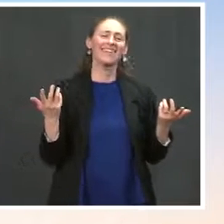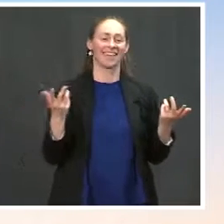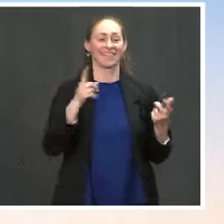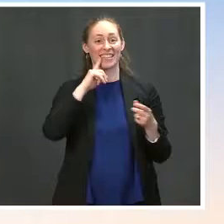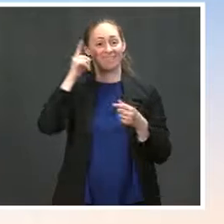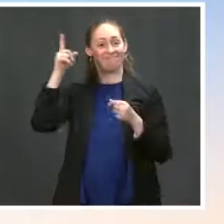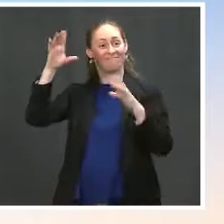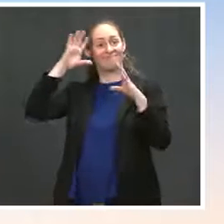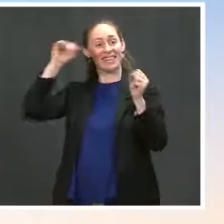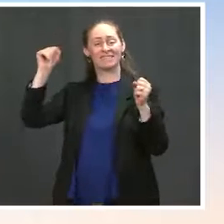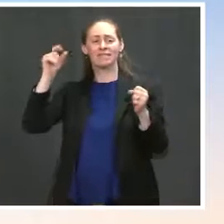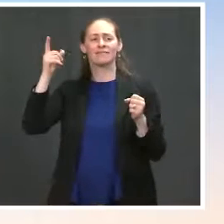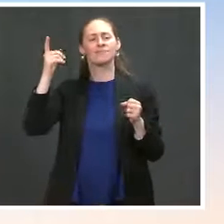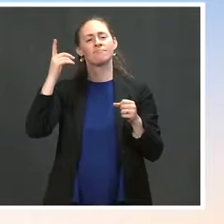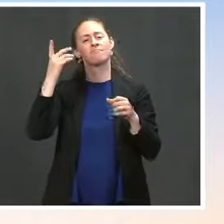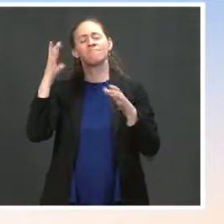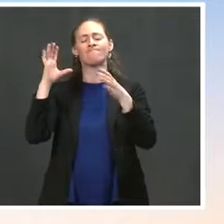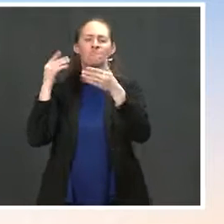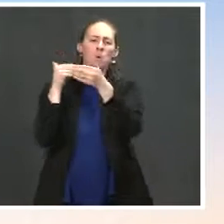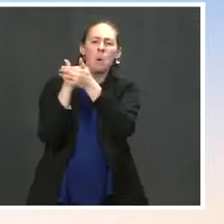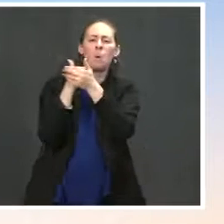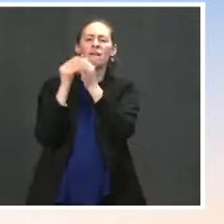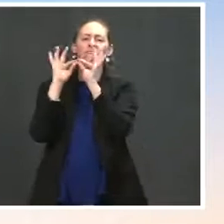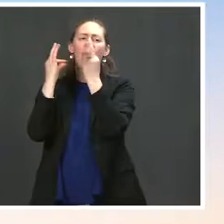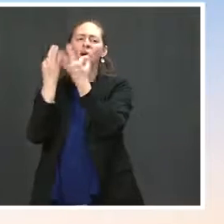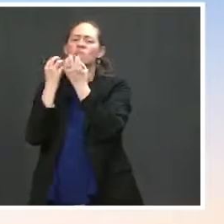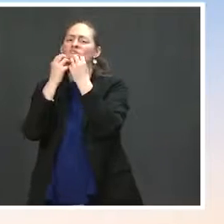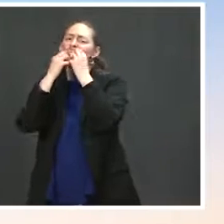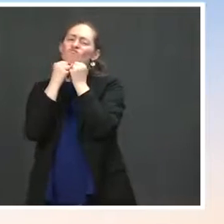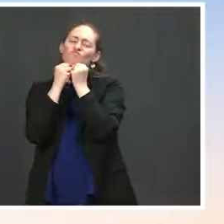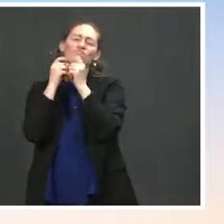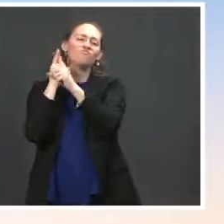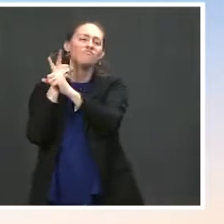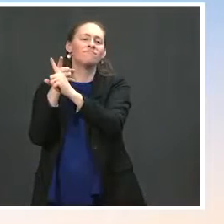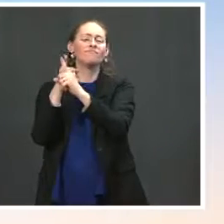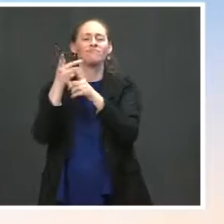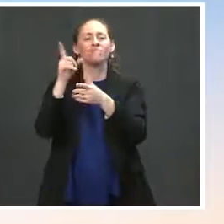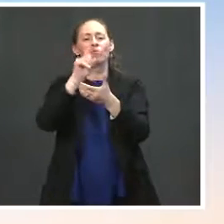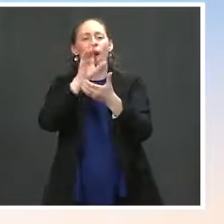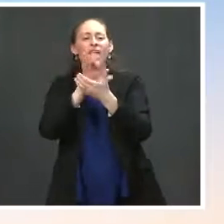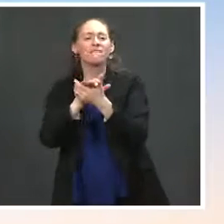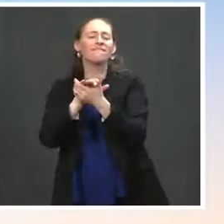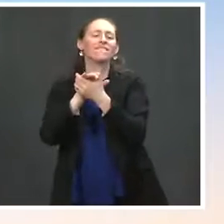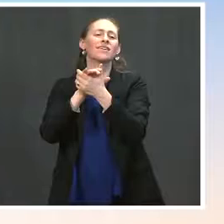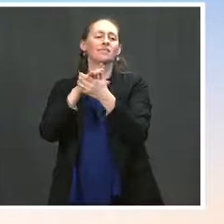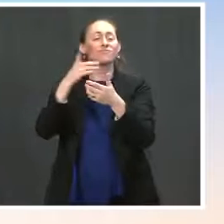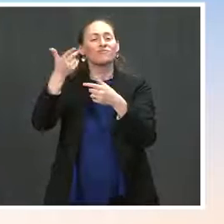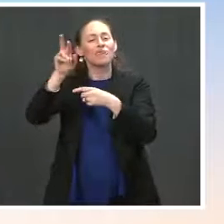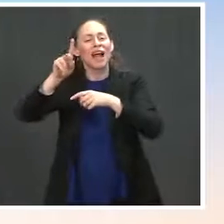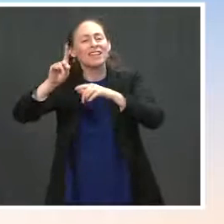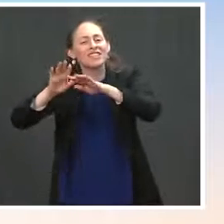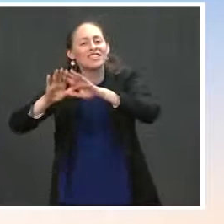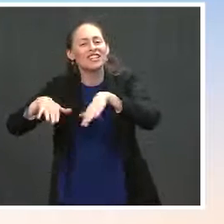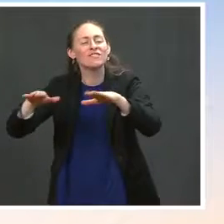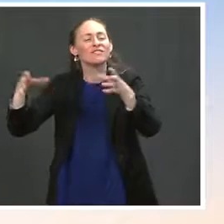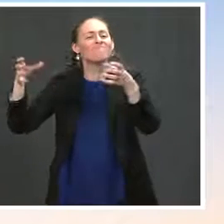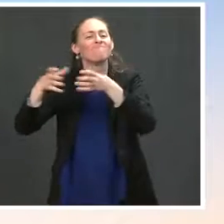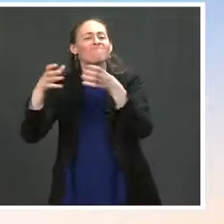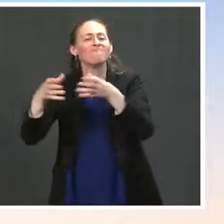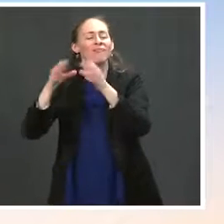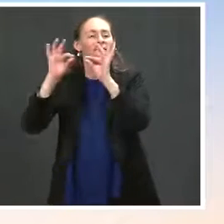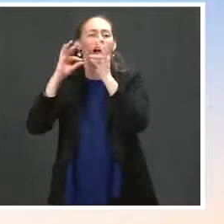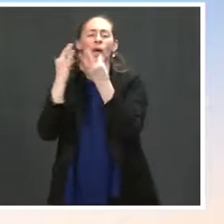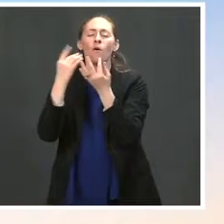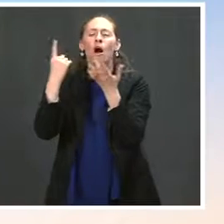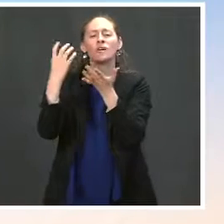very close with his family, not just Dr. Biden, of course, but his grandchildren, and he has the opportunity to see them at